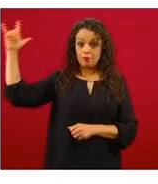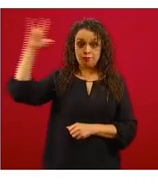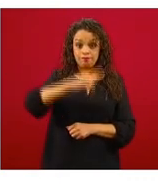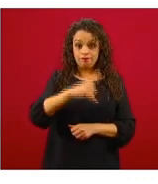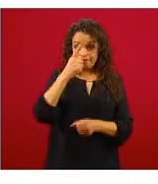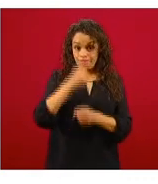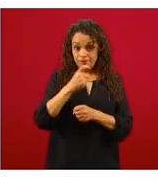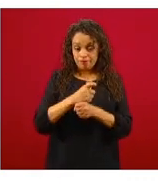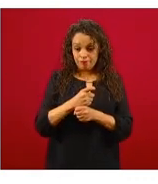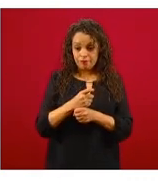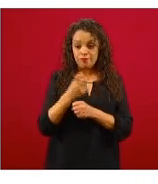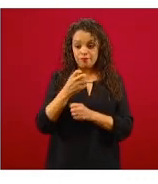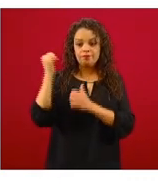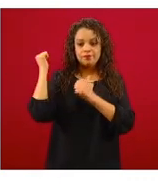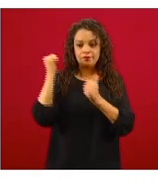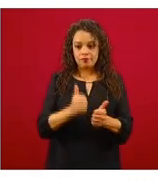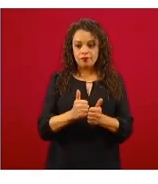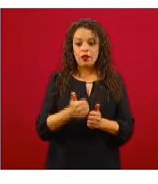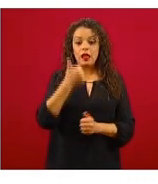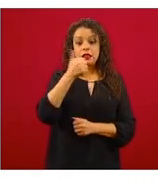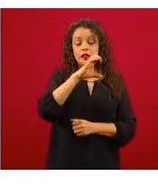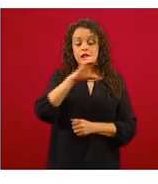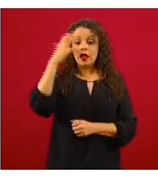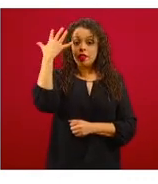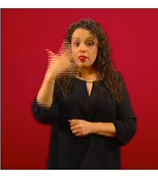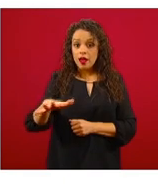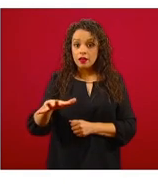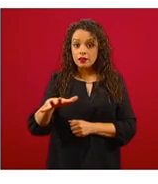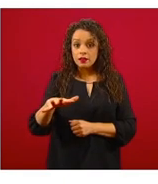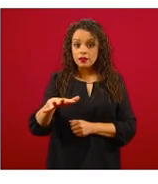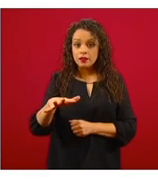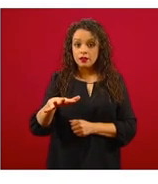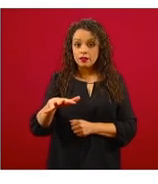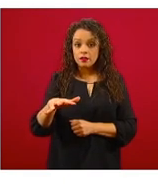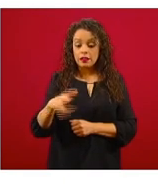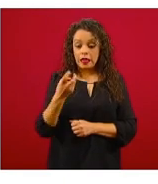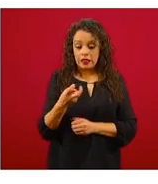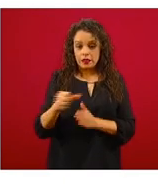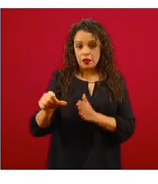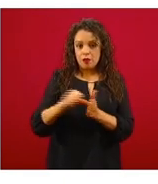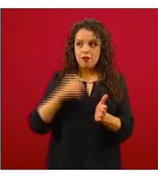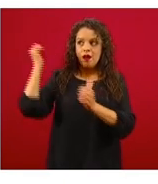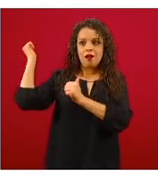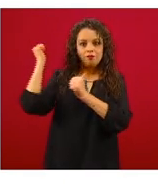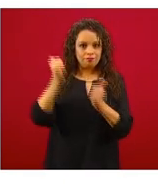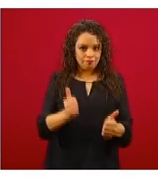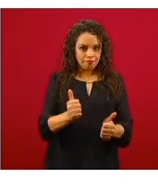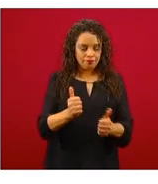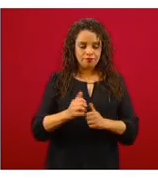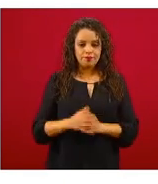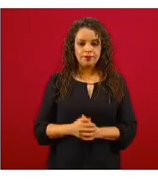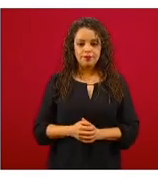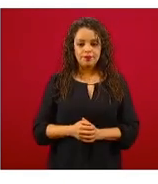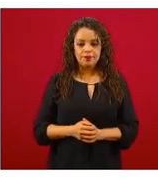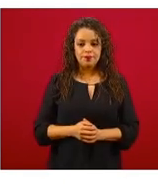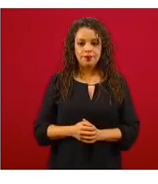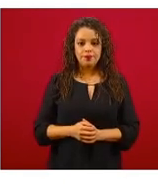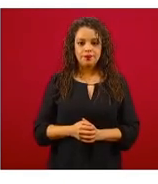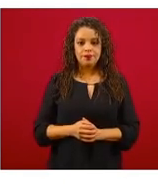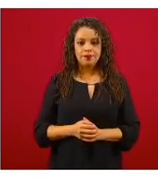brought 211 ventilators of many more ventilators that are going to arrive this